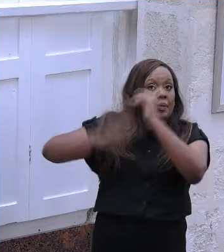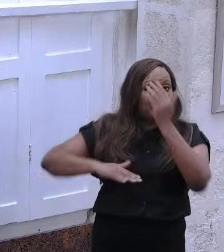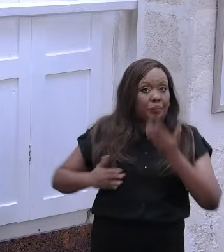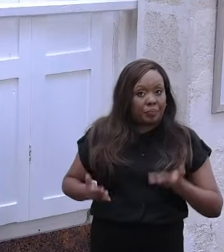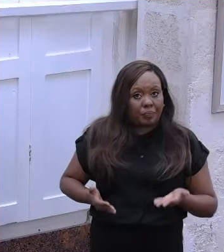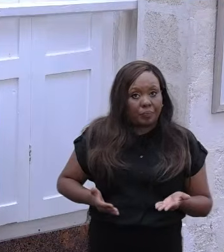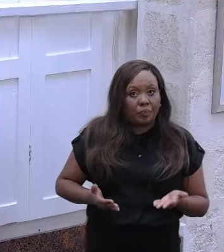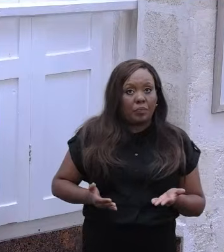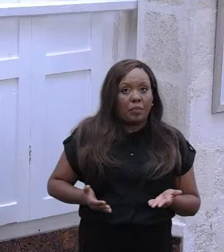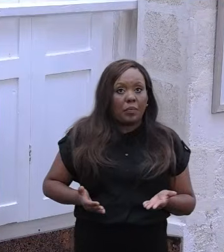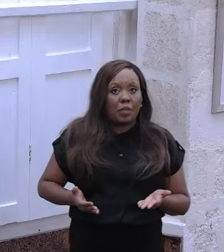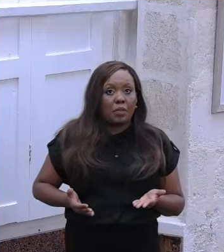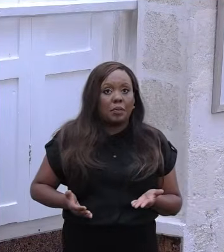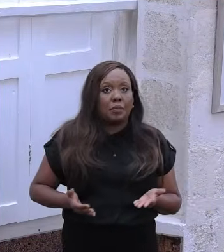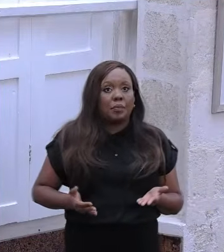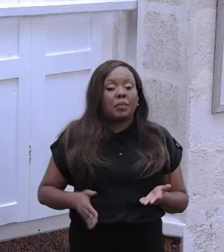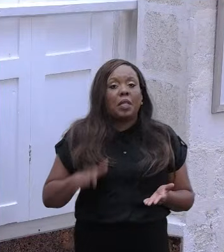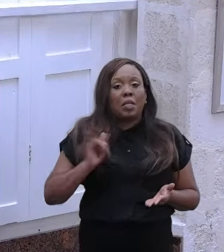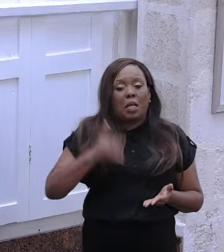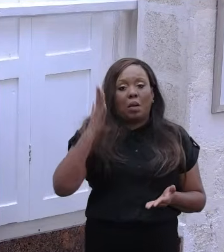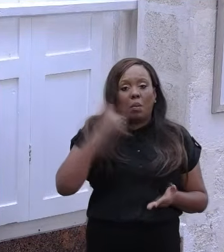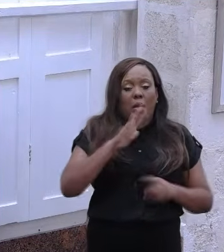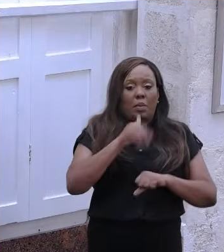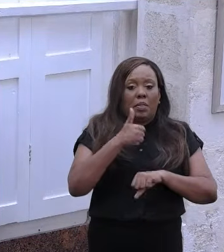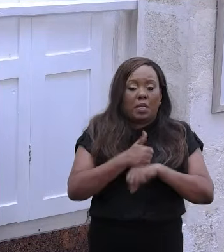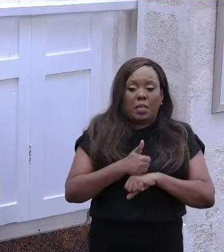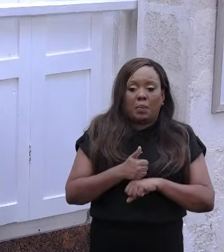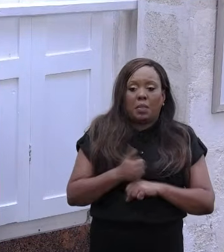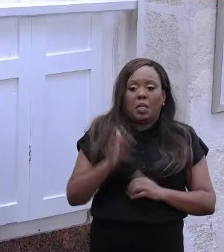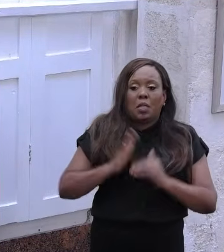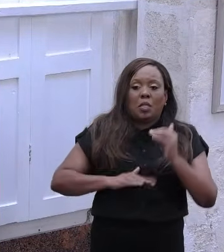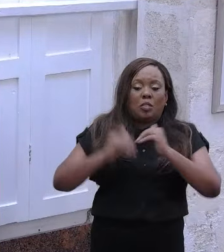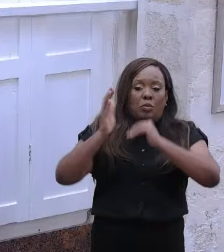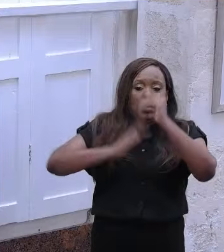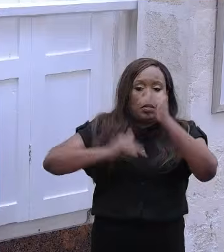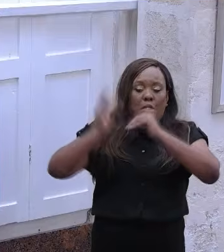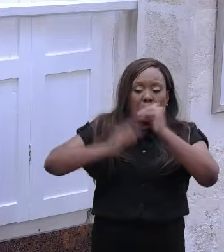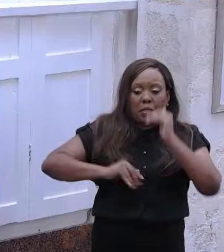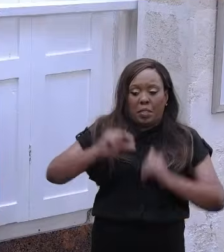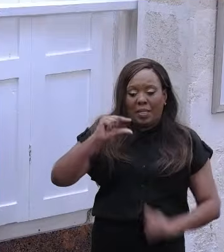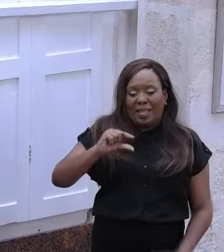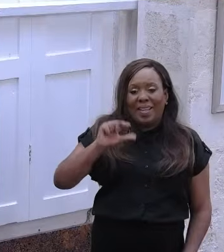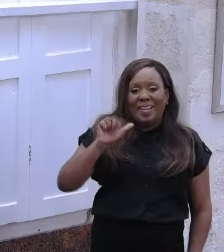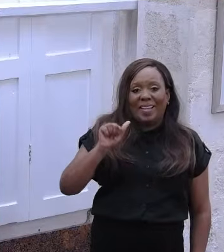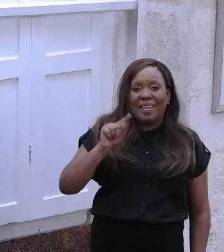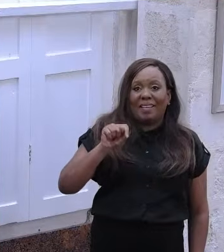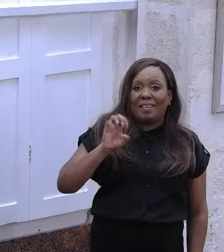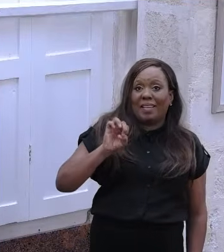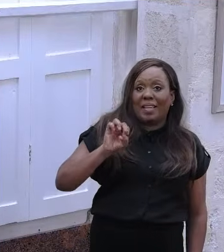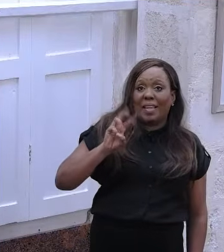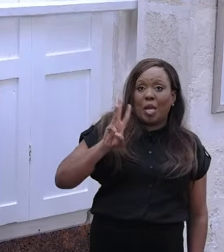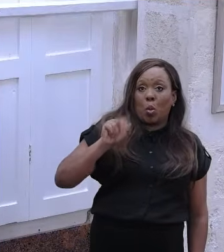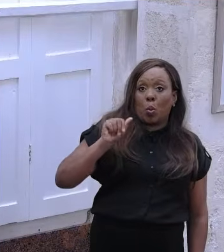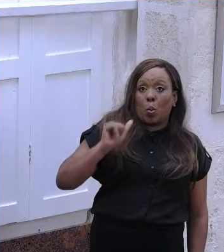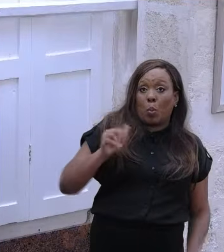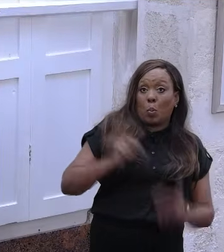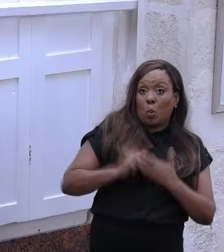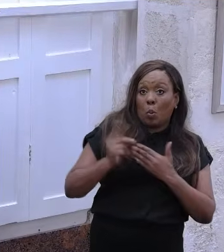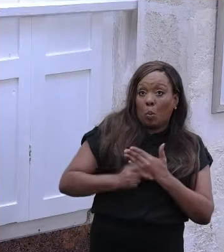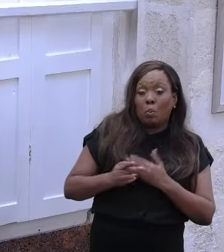and that is where the construction gateway, etc., that we started to help us rebuild the skills in that area. Similarly, we